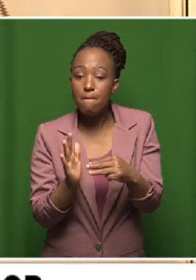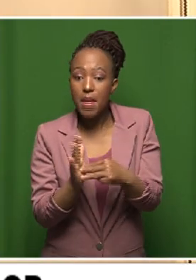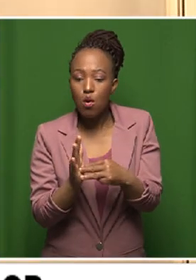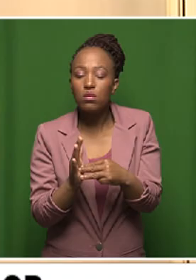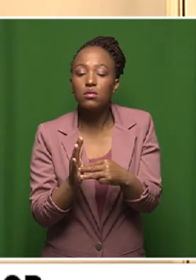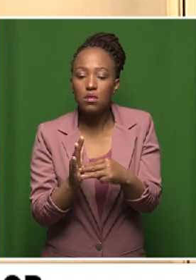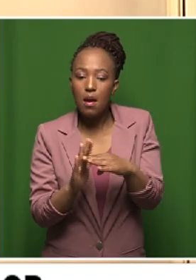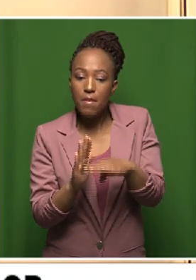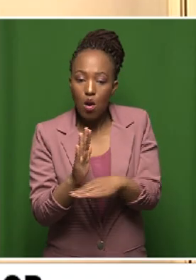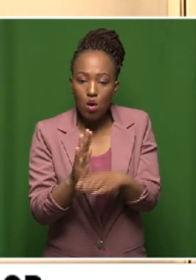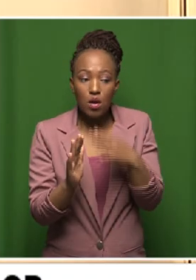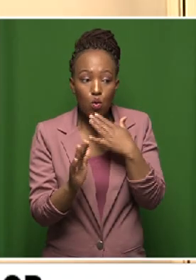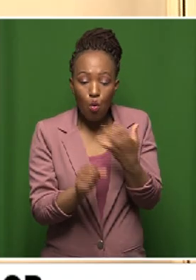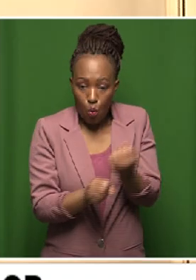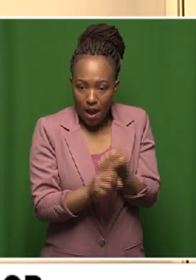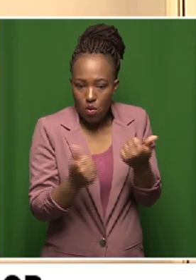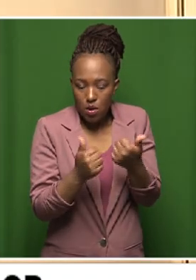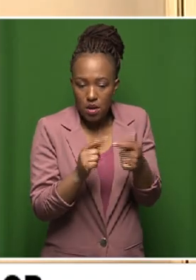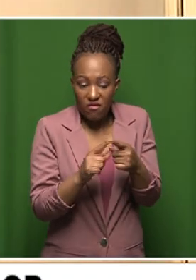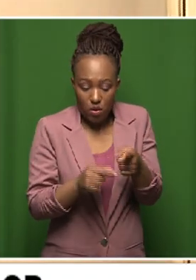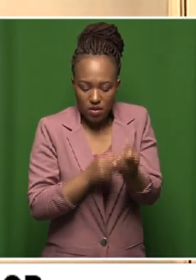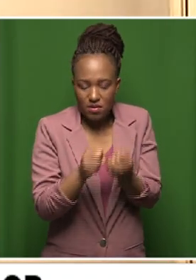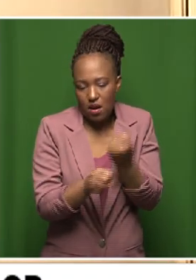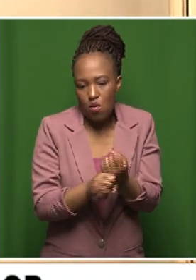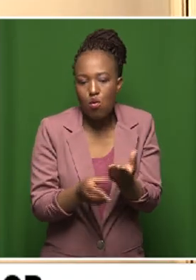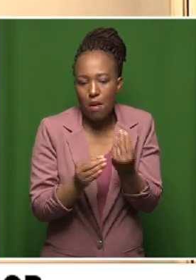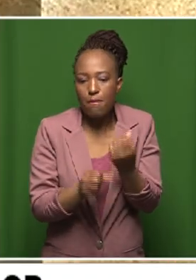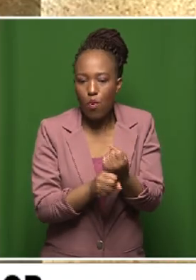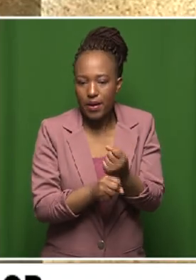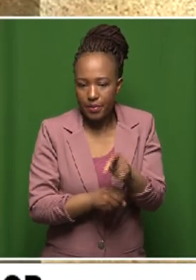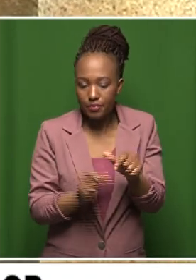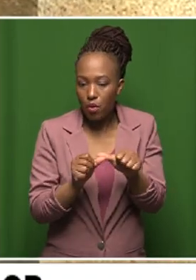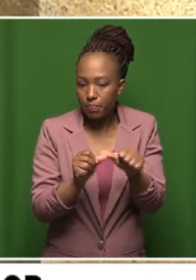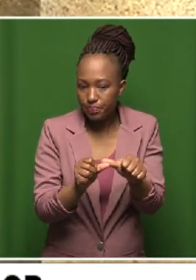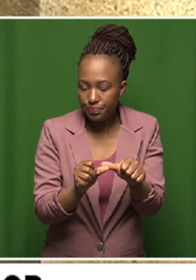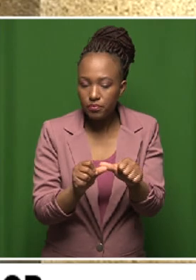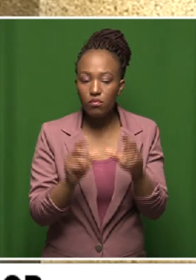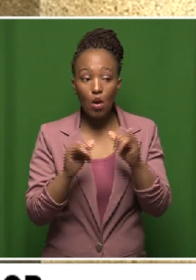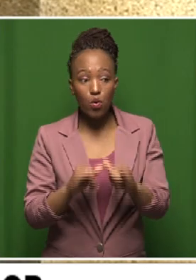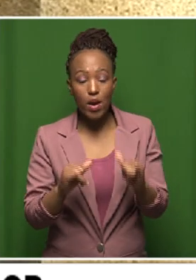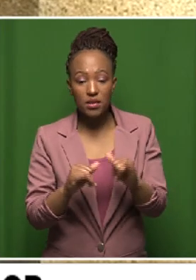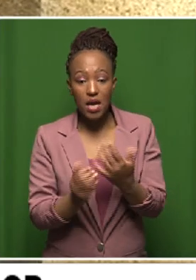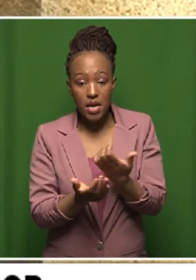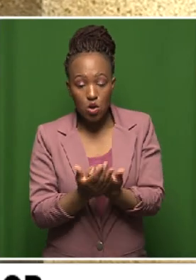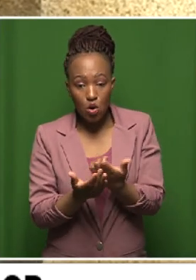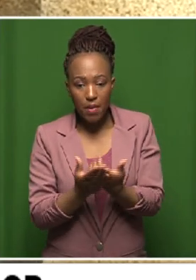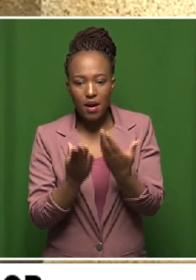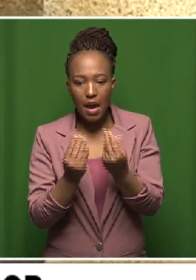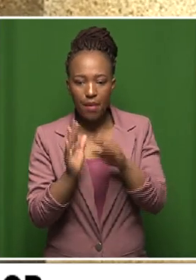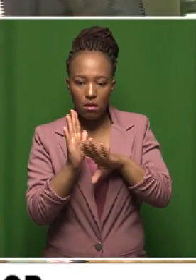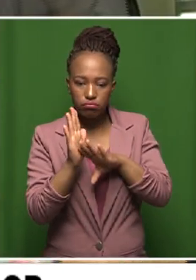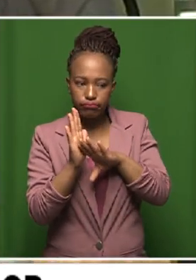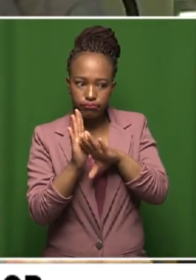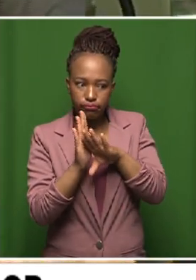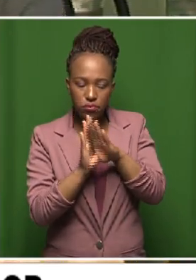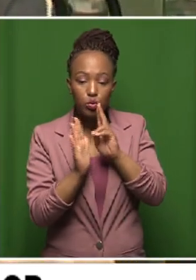that we employed at the beginning of this year in terms of employment. And we're waiting for further economic growth numbers, which is also going